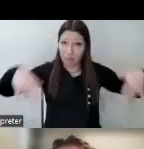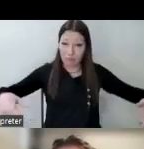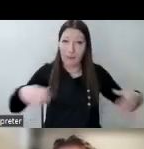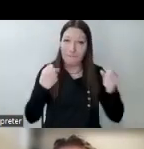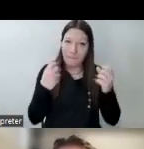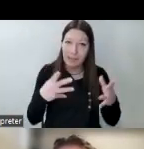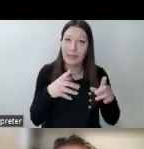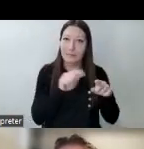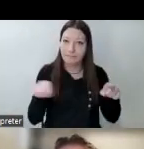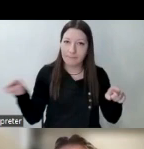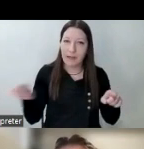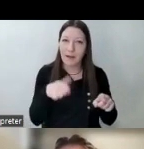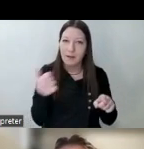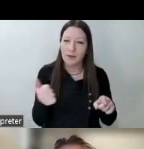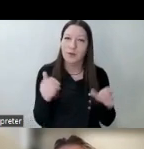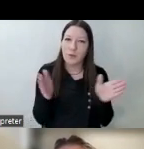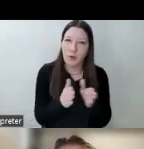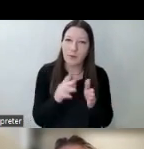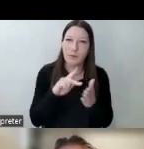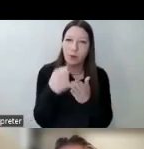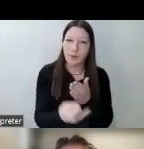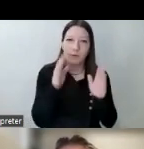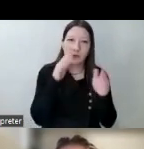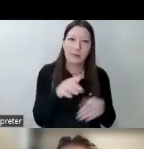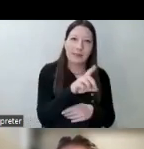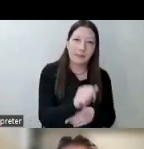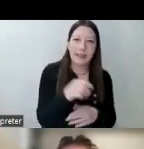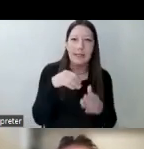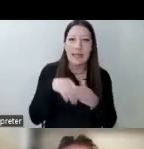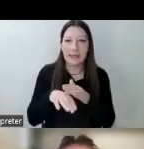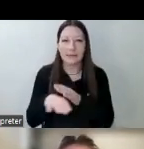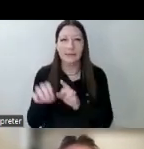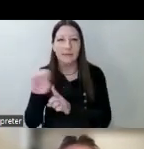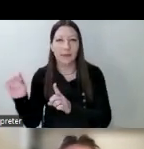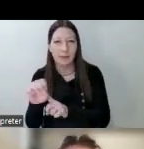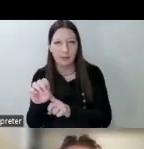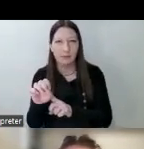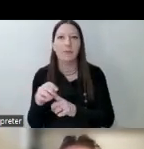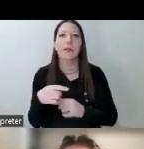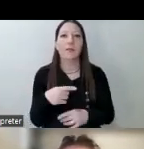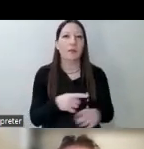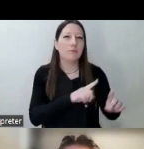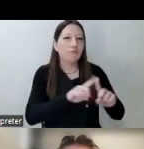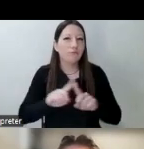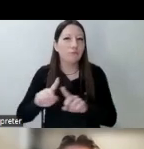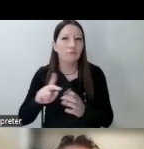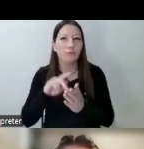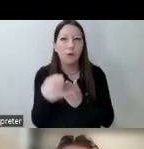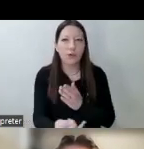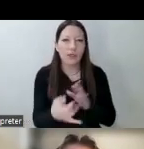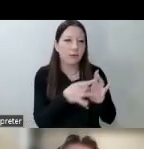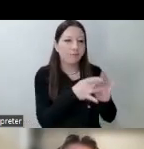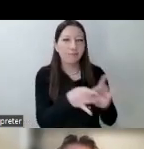access, climate, and environment. These micro-projects are tied to various geographic locations and focus on a variety of